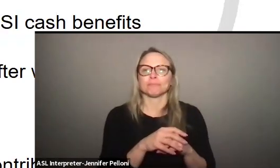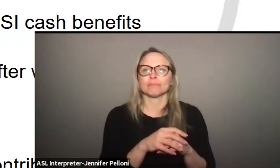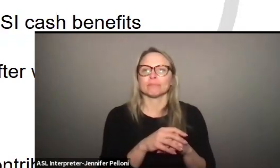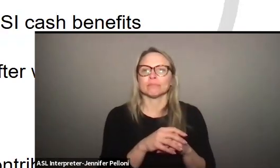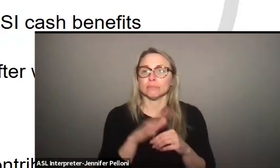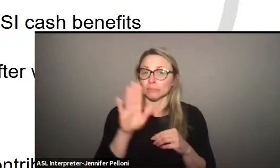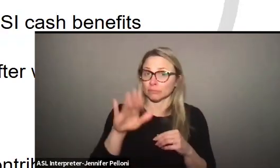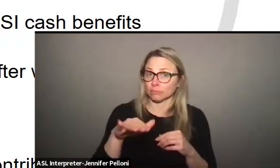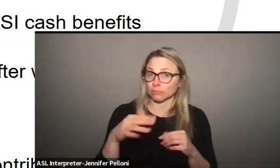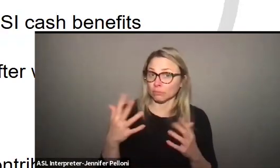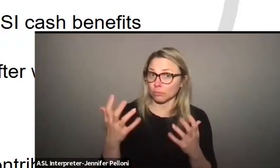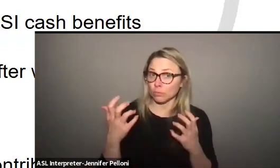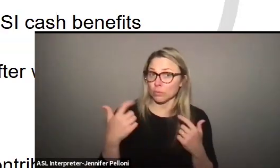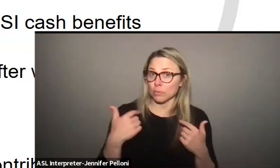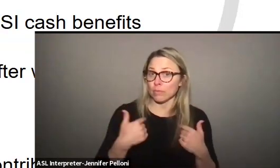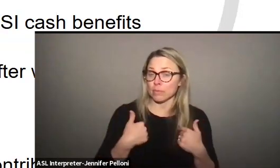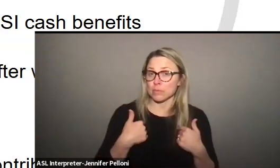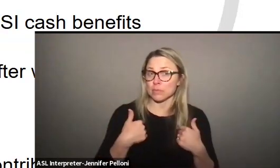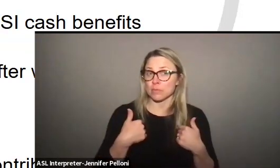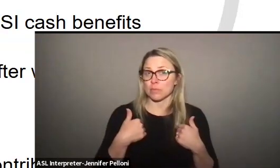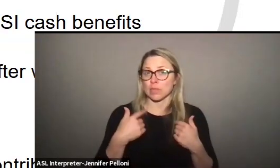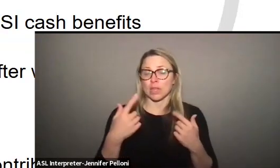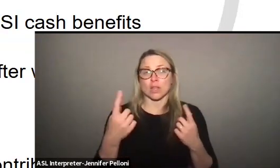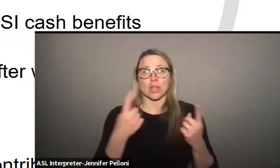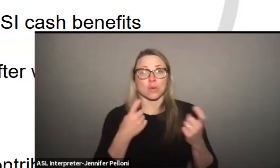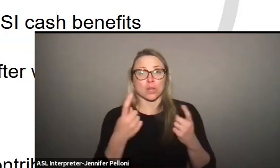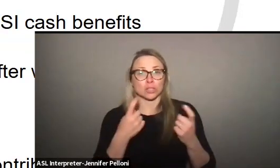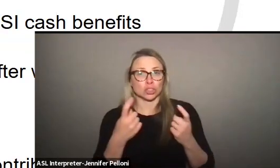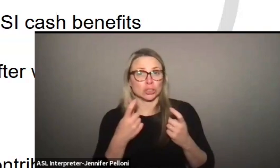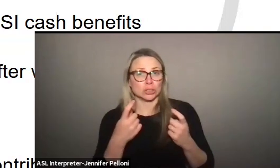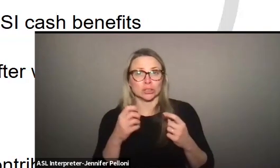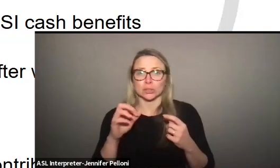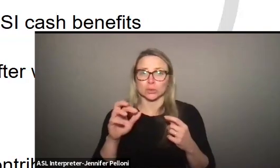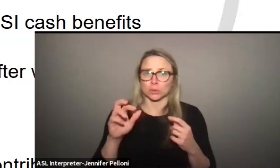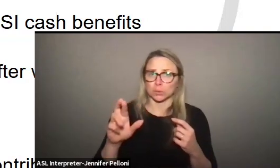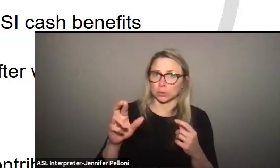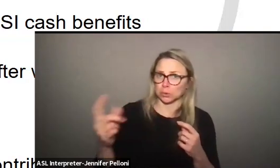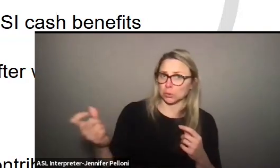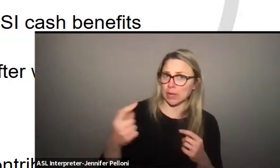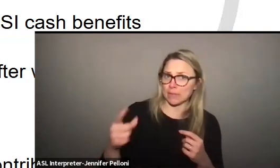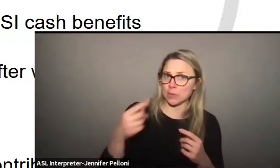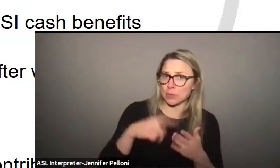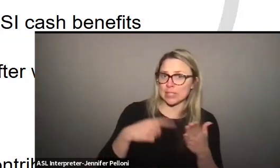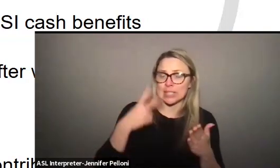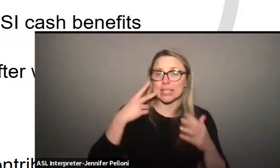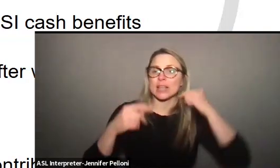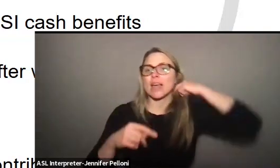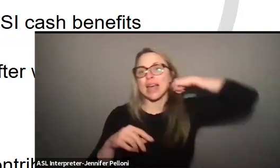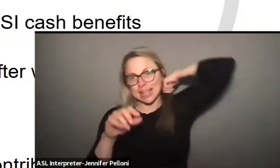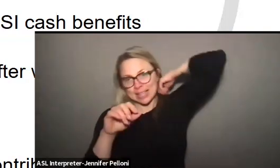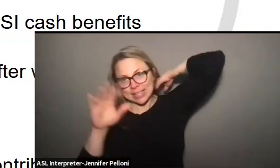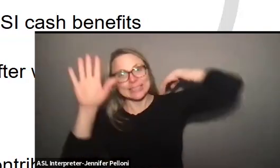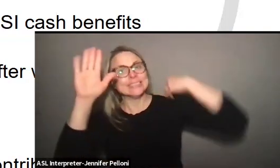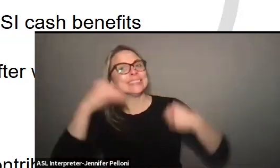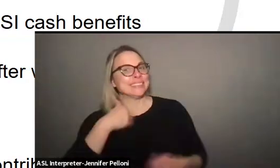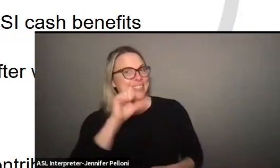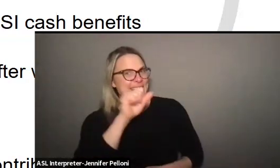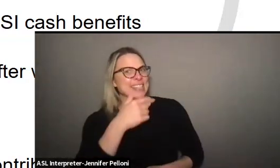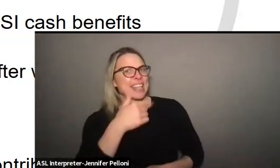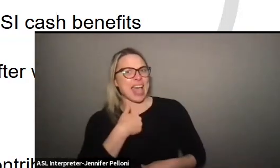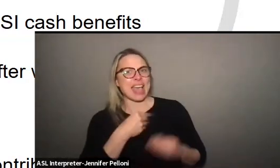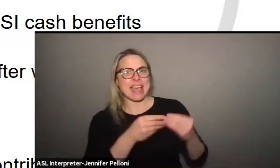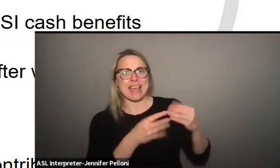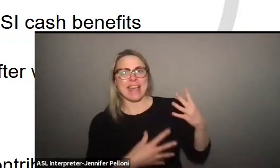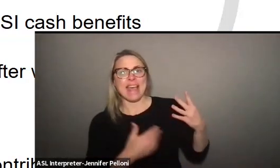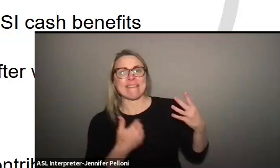do you want me to kind of go through the questions, or did you want to ask me some that you've seen? Yes, I'm happy. Okay. So I